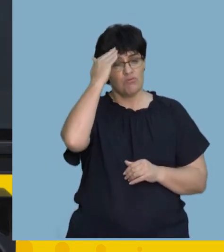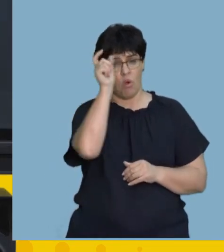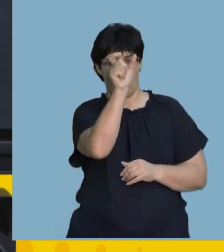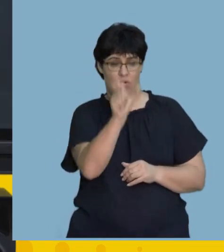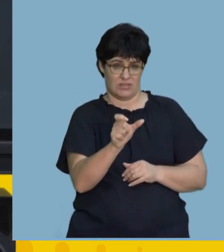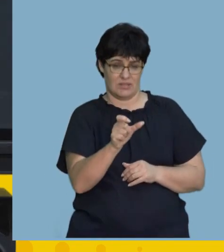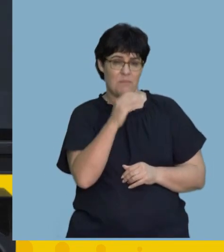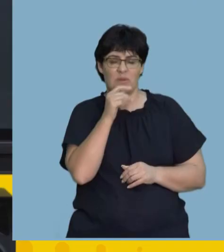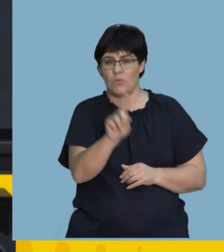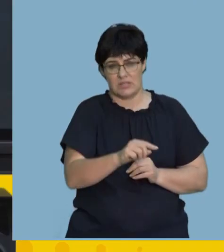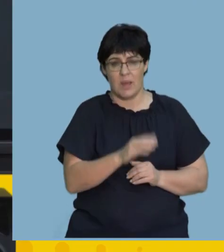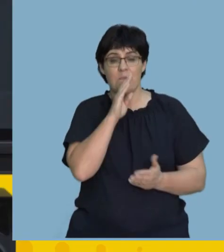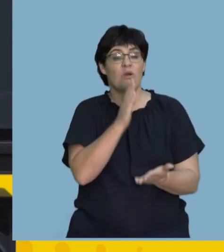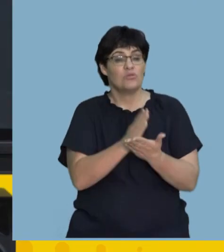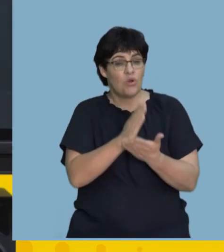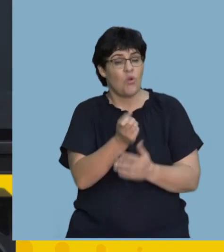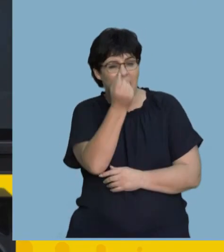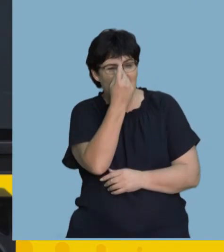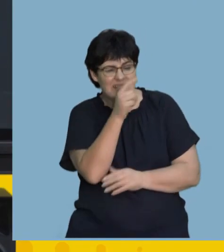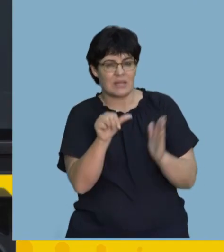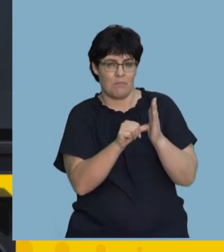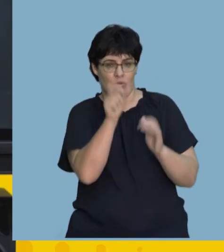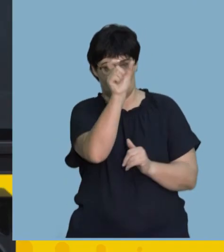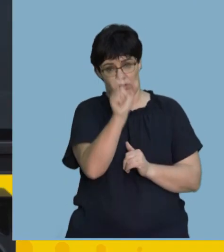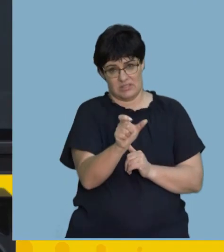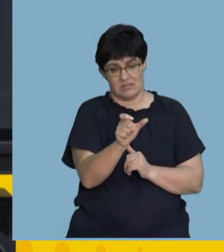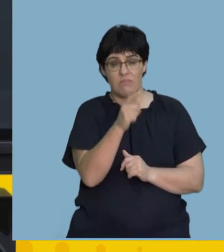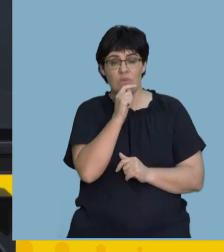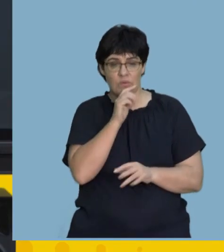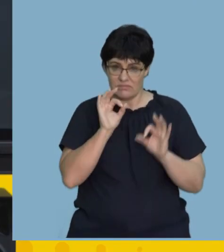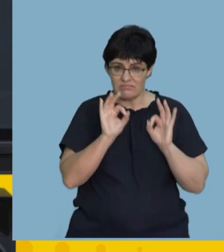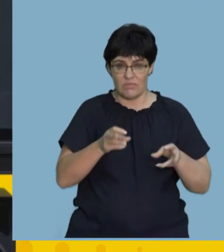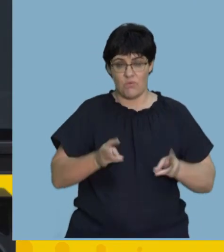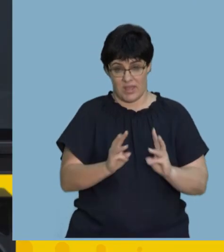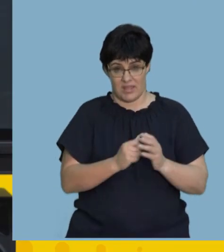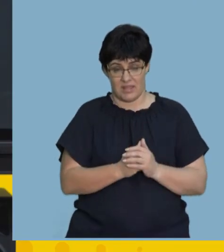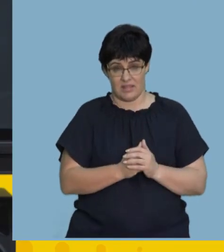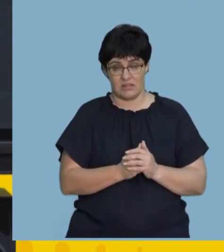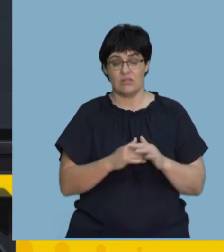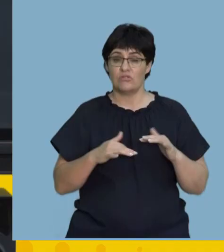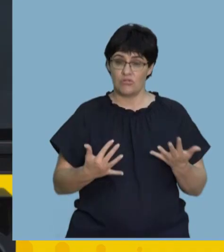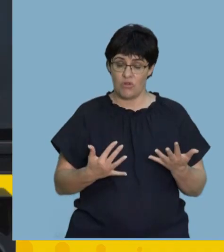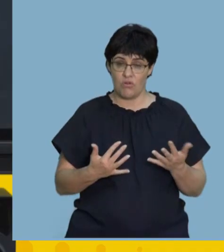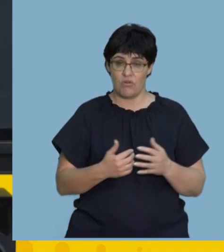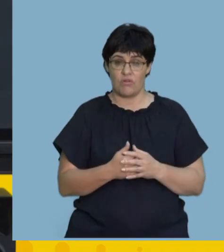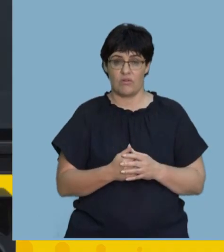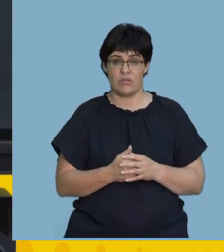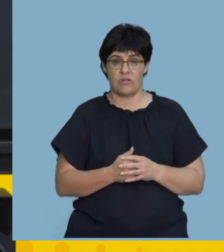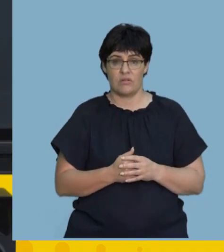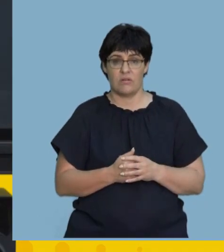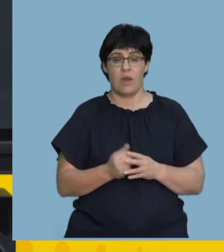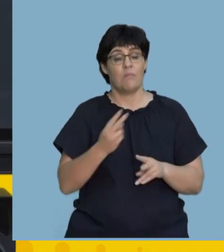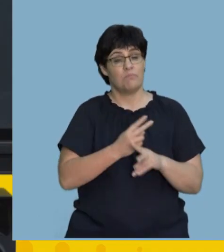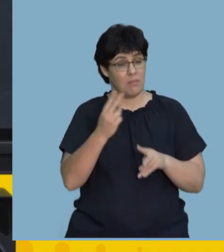definitions. Make sure that you understand the keywords and you must use them in the correct context. So as far as the